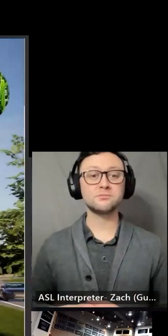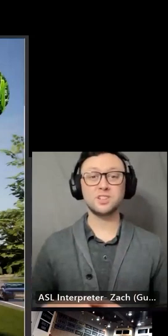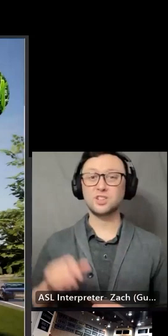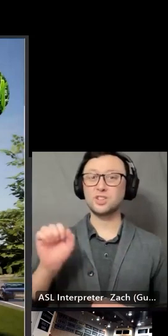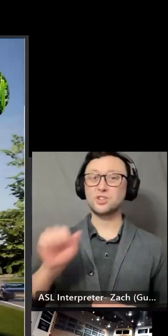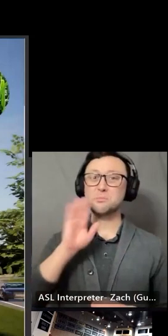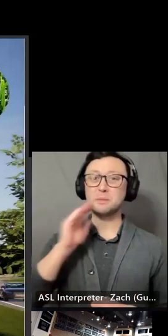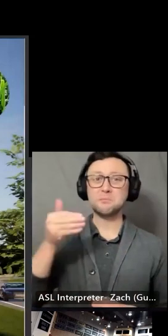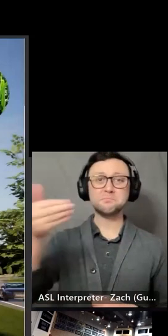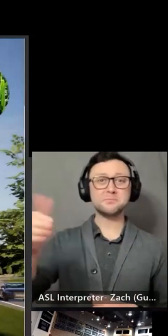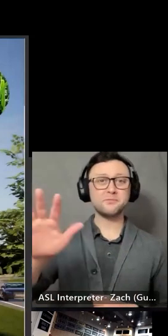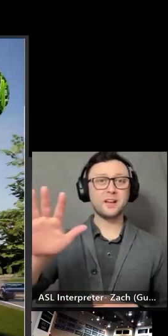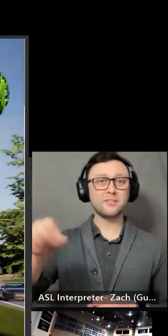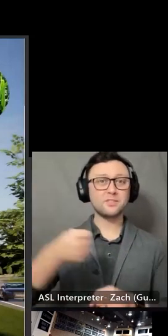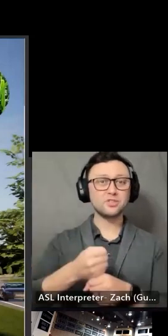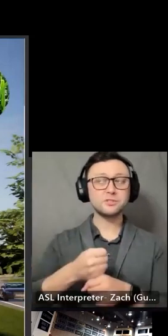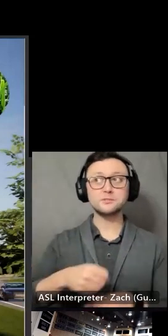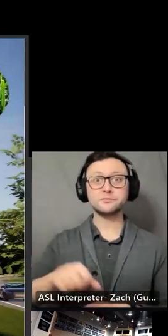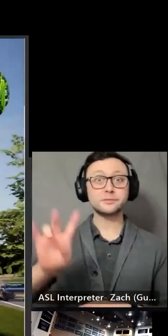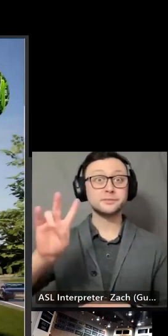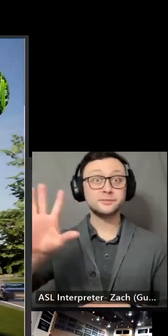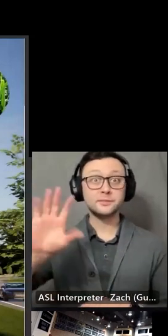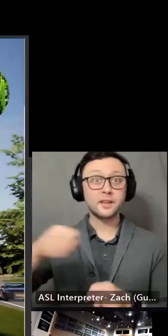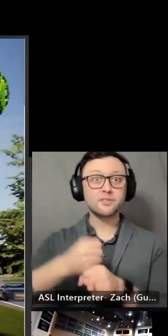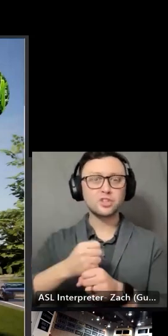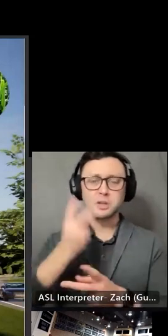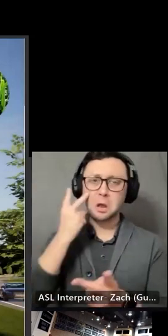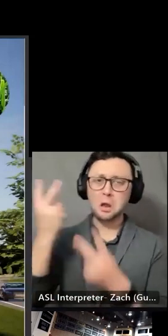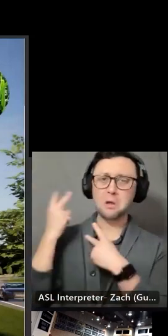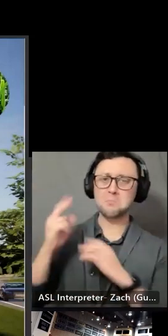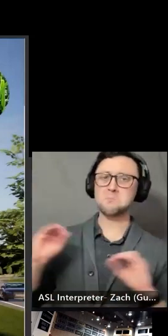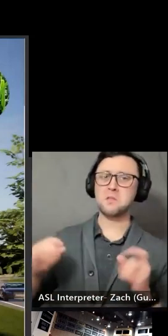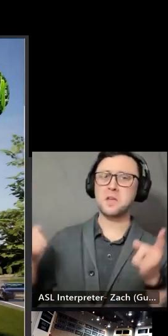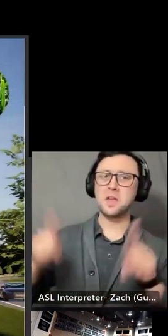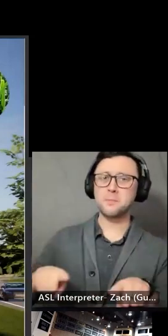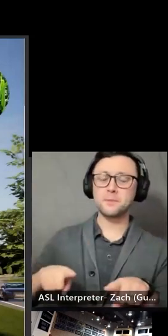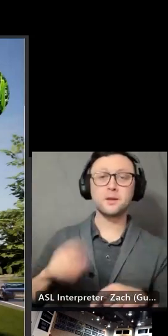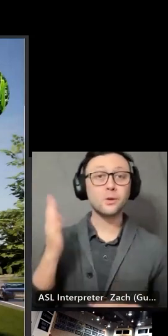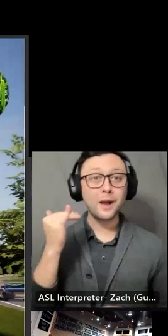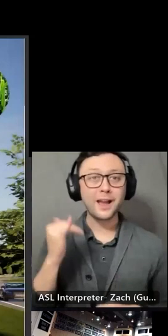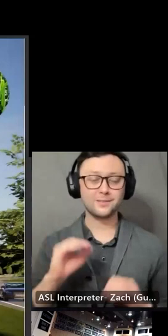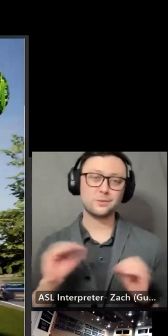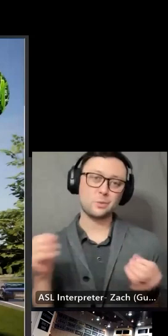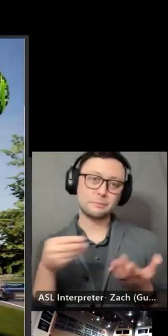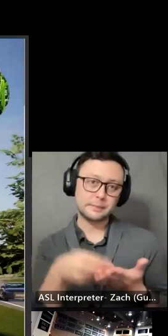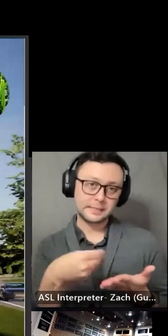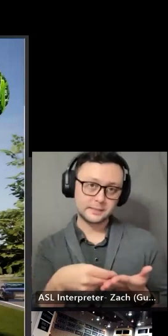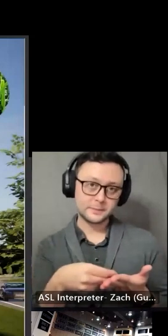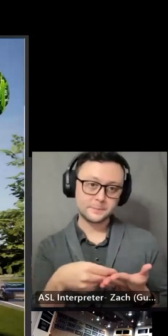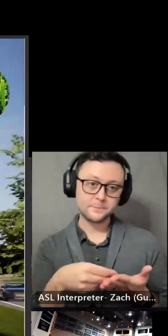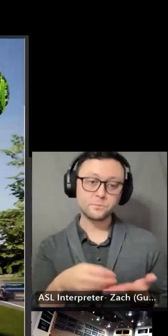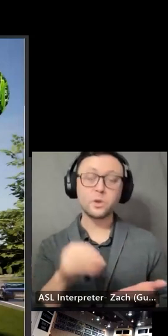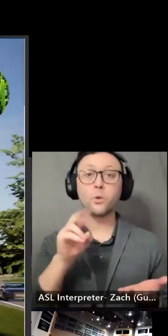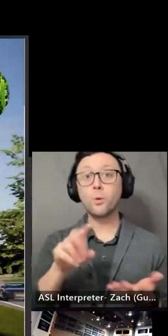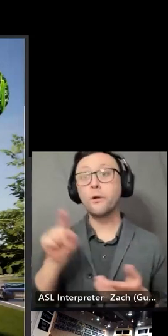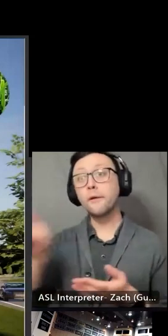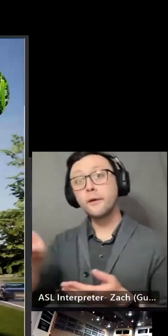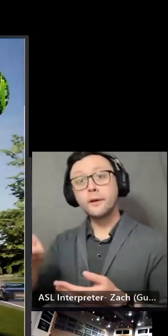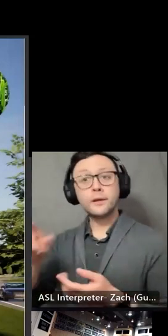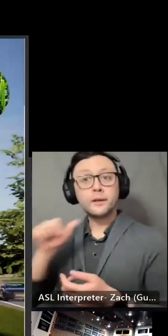what happened? We didn't get anything. We agreed with everything we should do. We didn't have the money. They're telling us if you don't